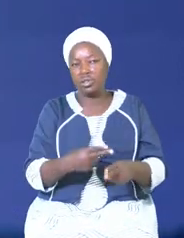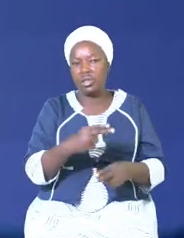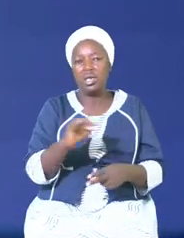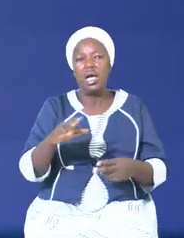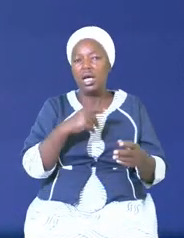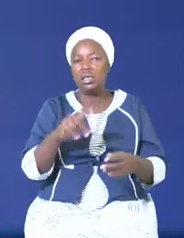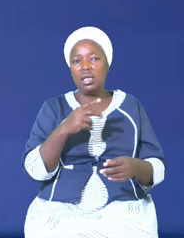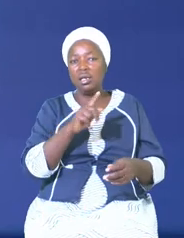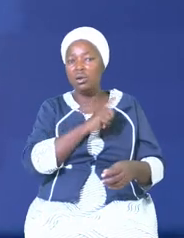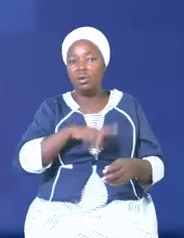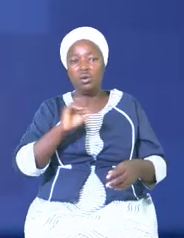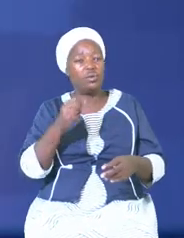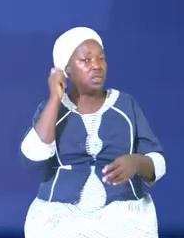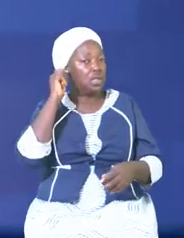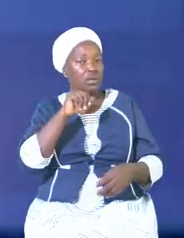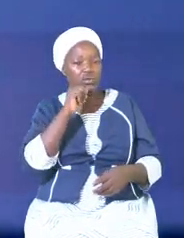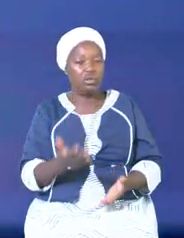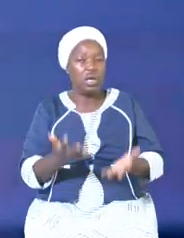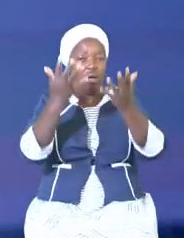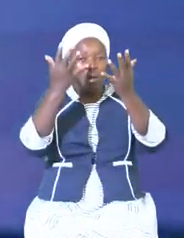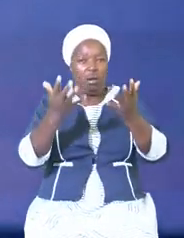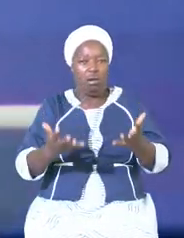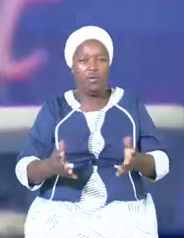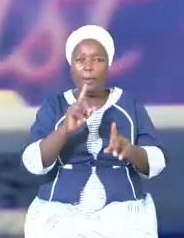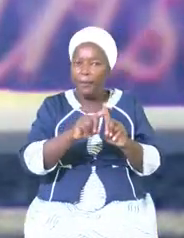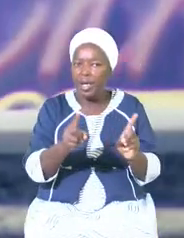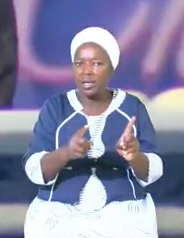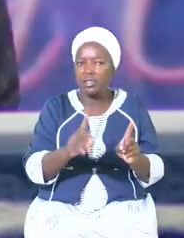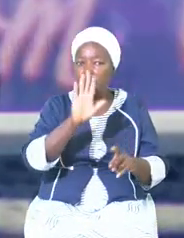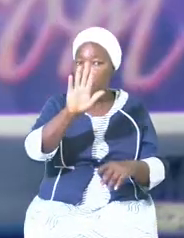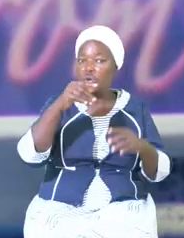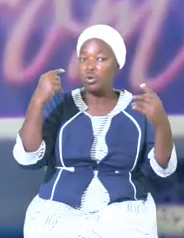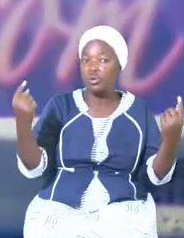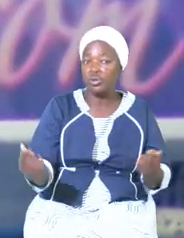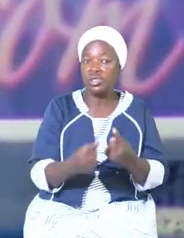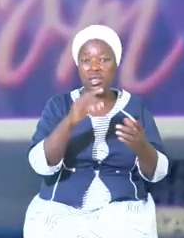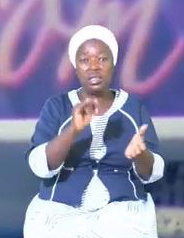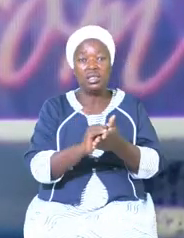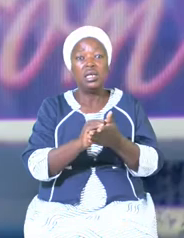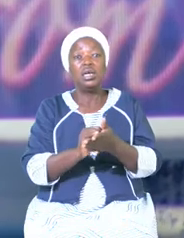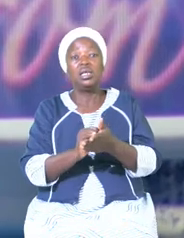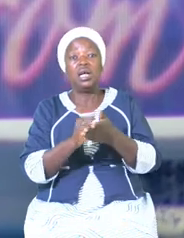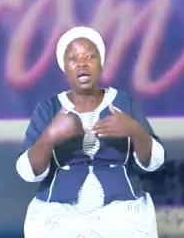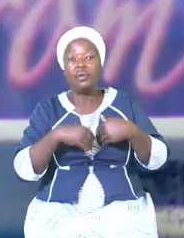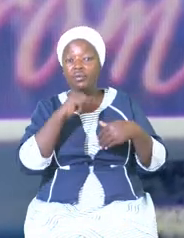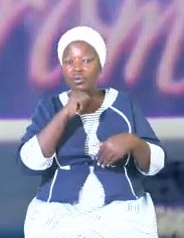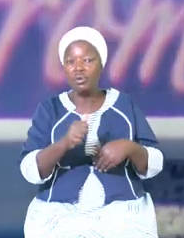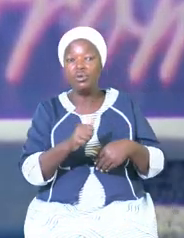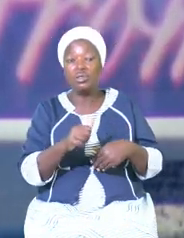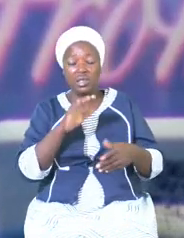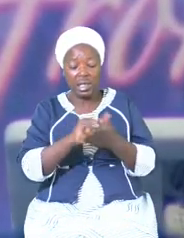Lord's ear is not heavy, but your sins that have now erected a wall